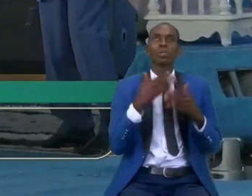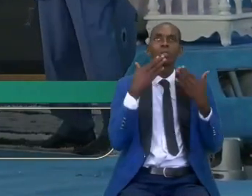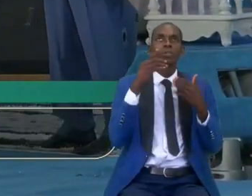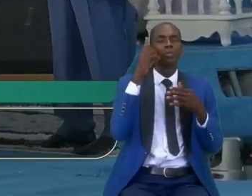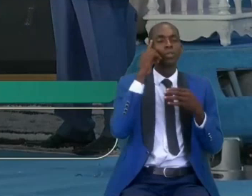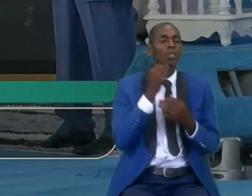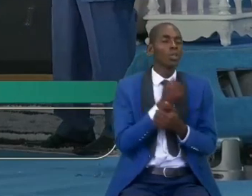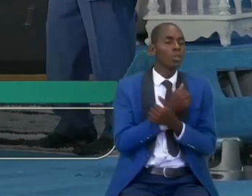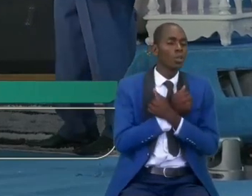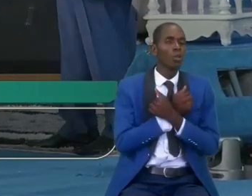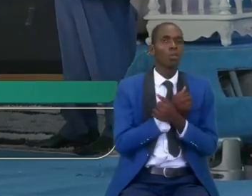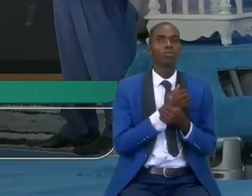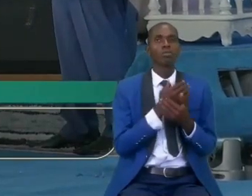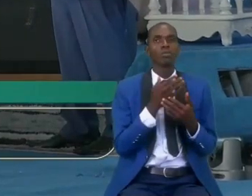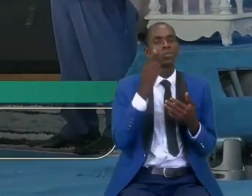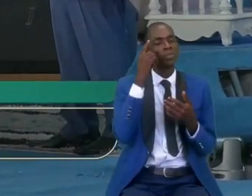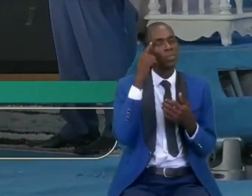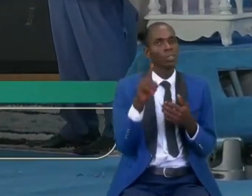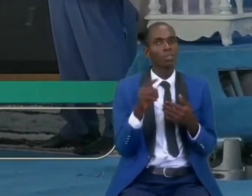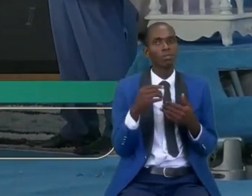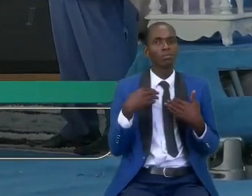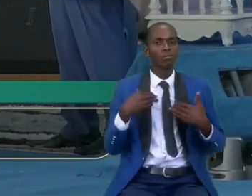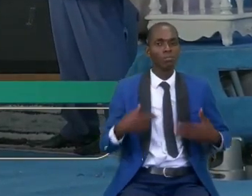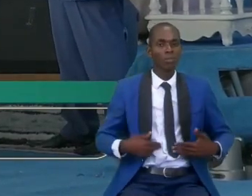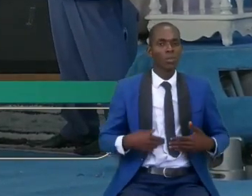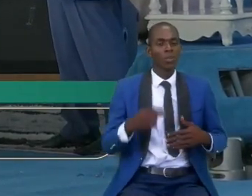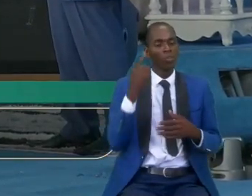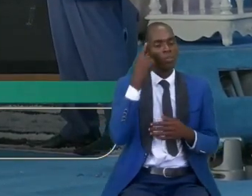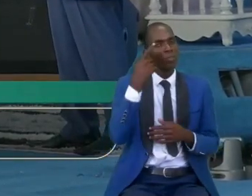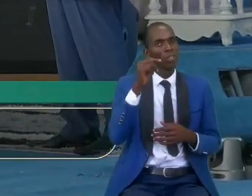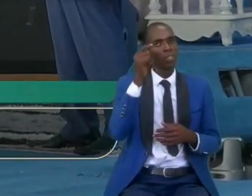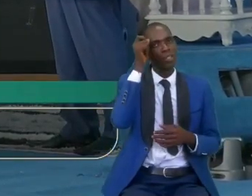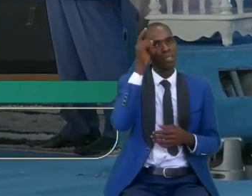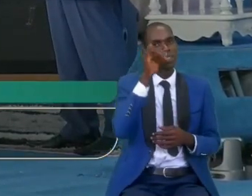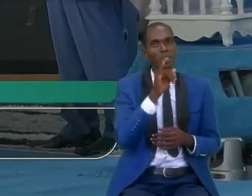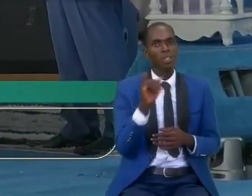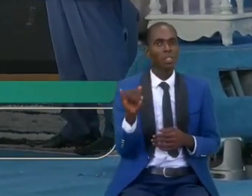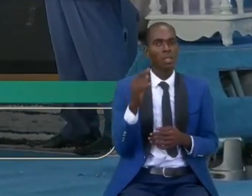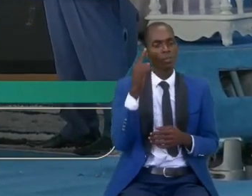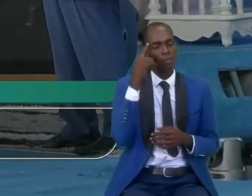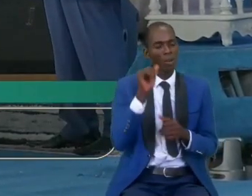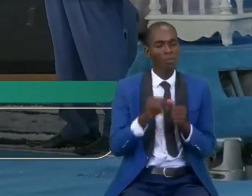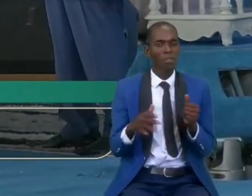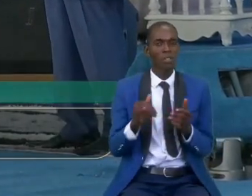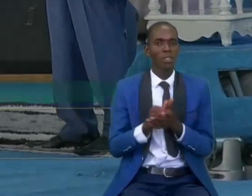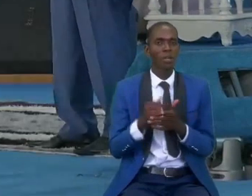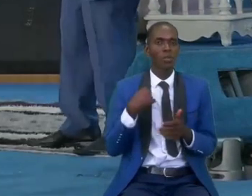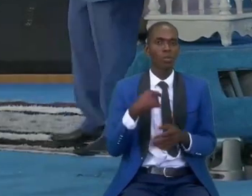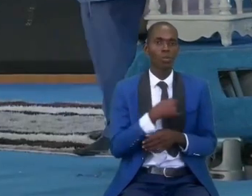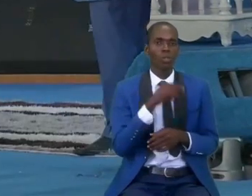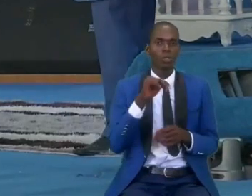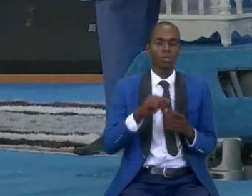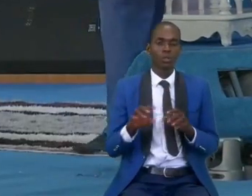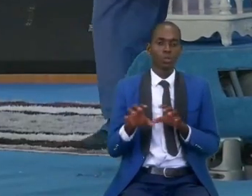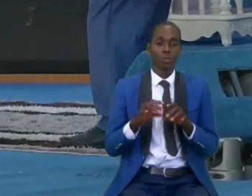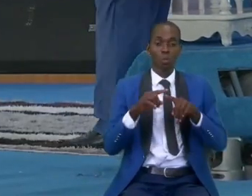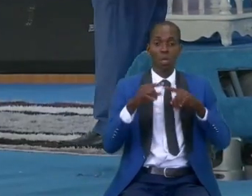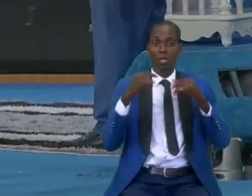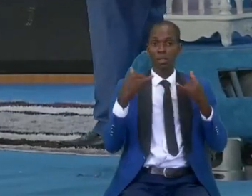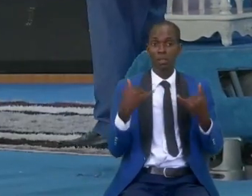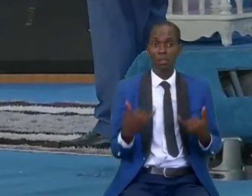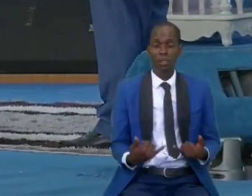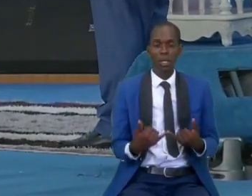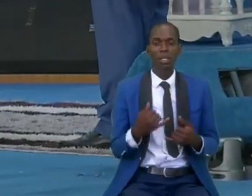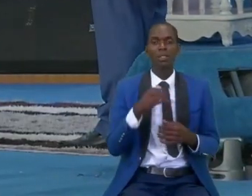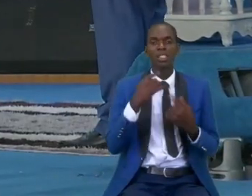comprehension and everything that we ought to do. But now transgression has come in, and in that transgression